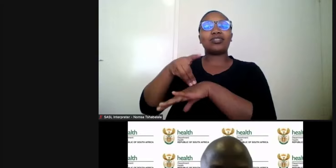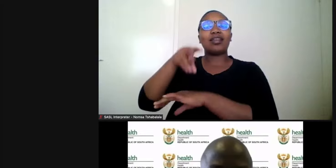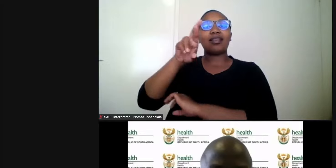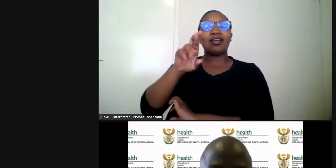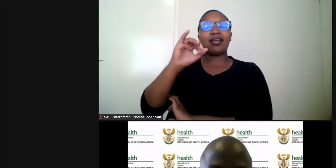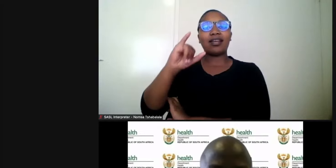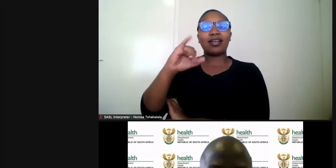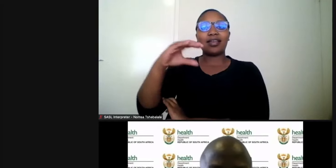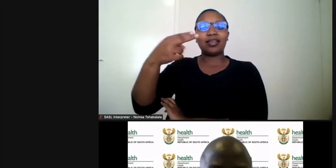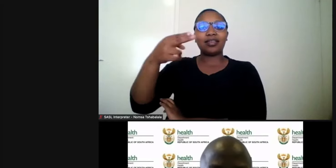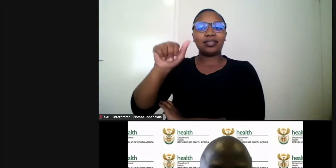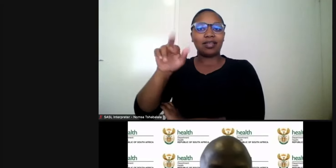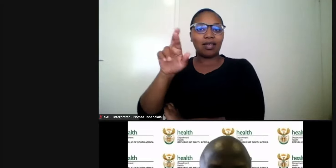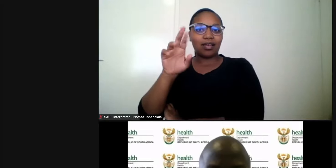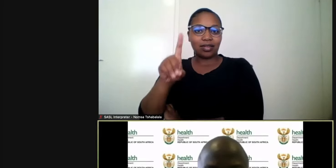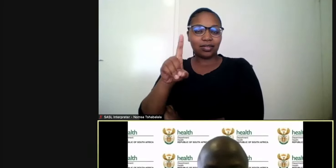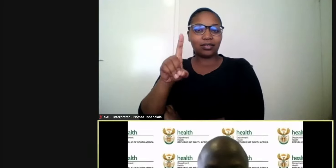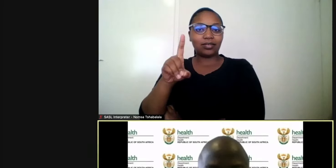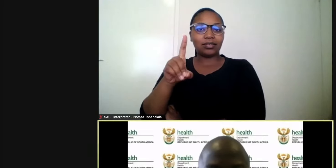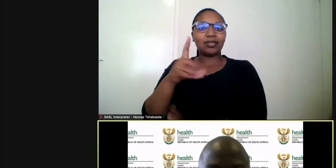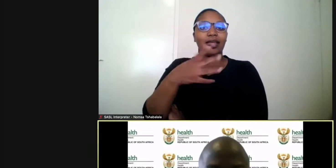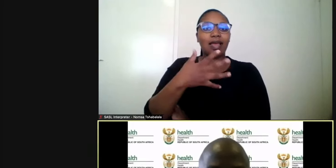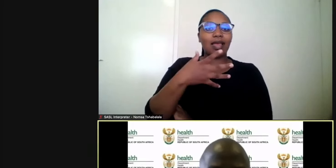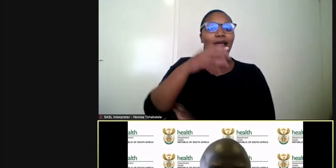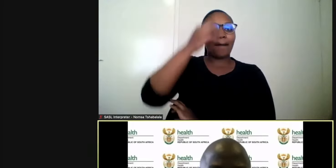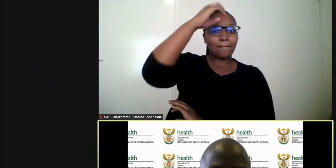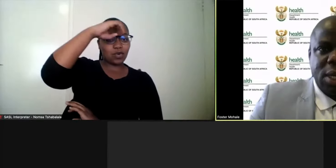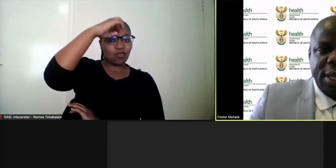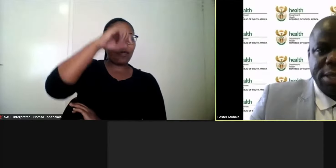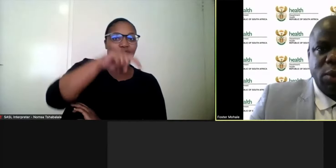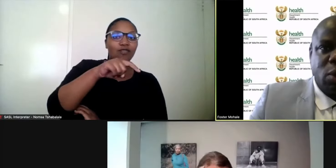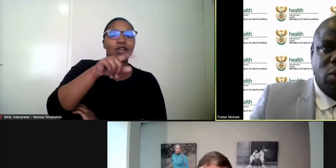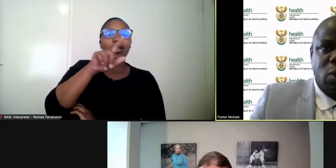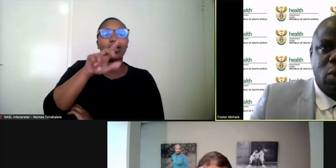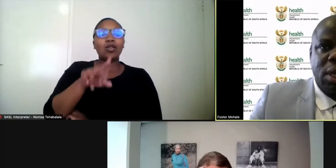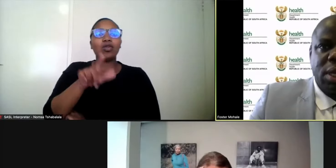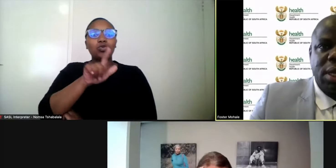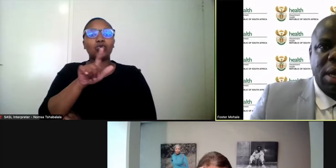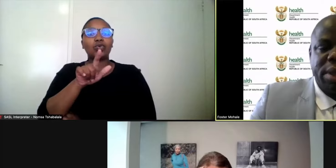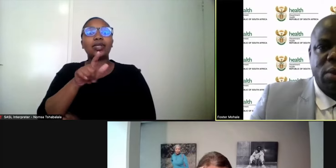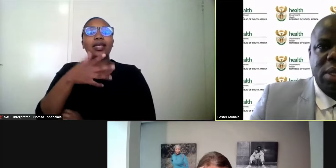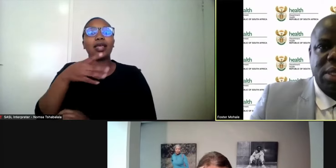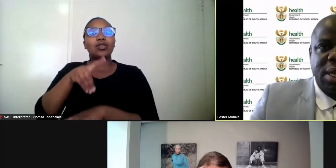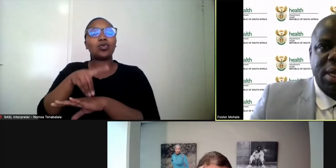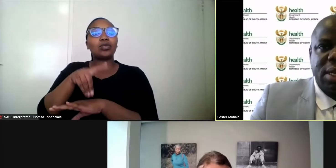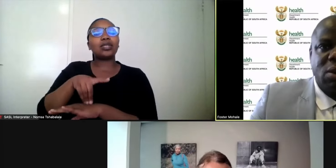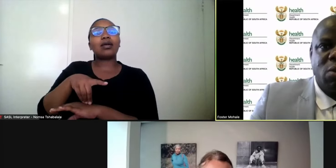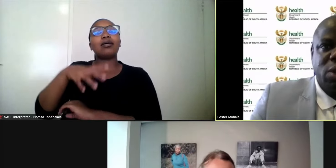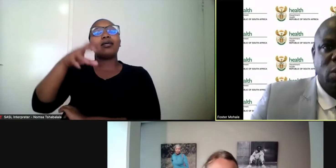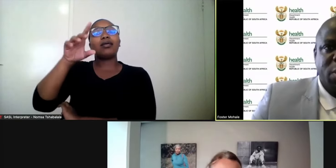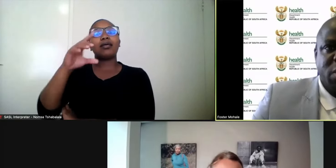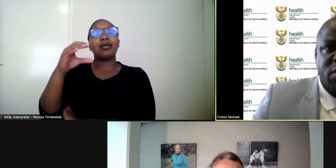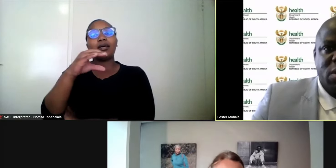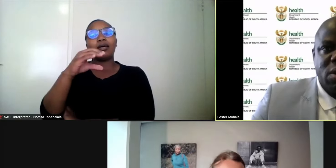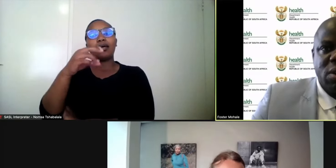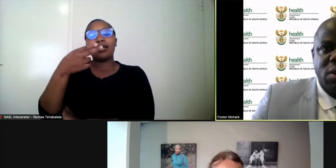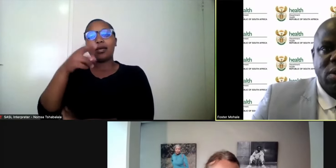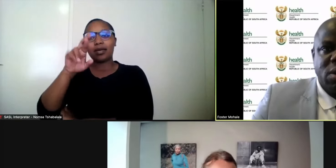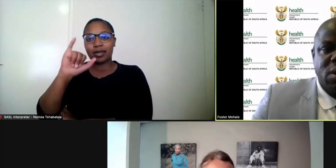to respond to some of the questions. Then Dr. Chris will also come in once they're done. Over to you,